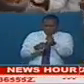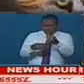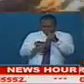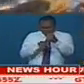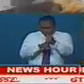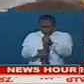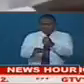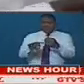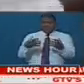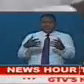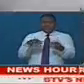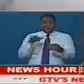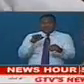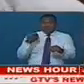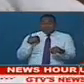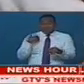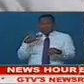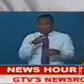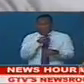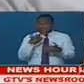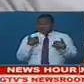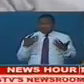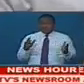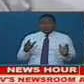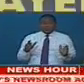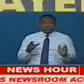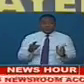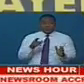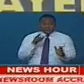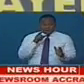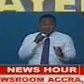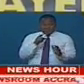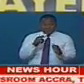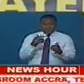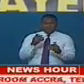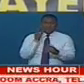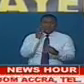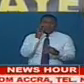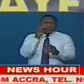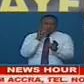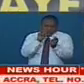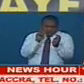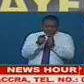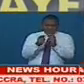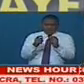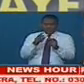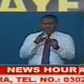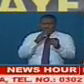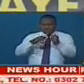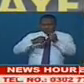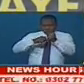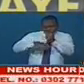have their own nuclear farmers existing already. If you are processing fruit into juice, the